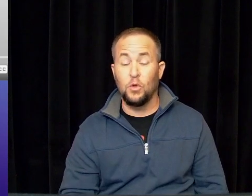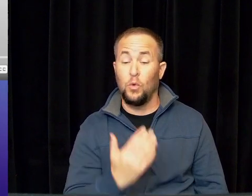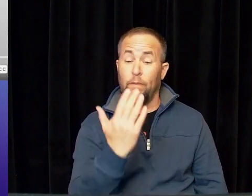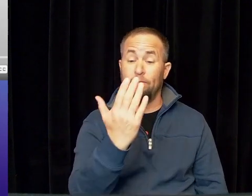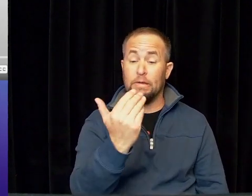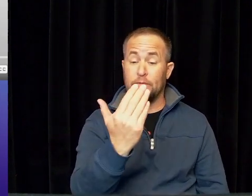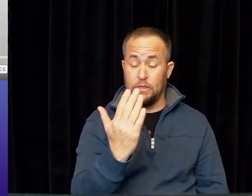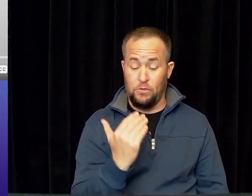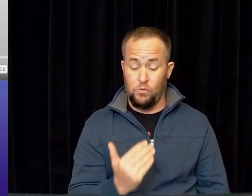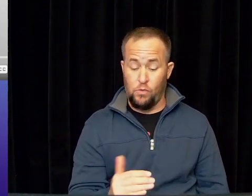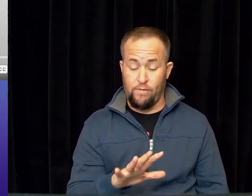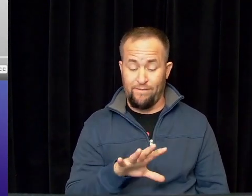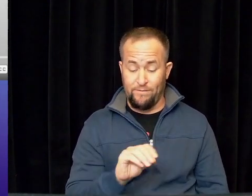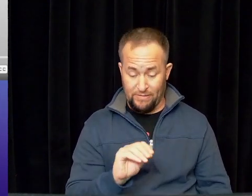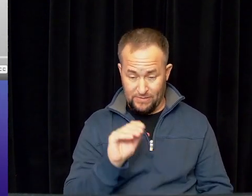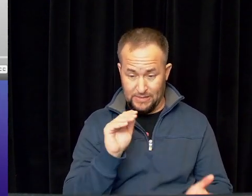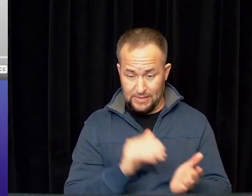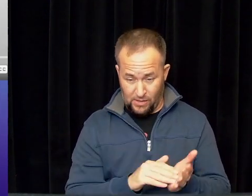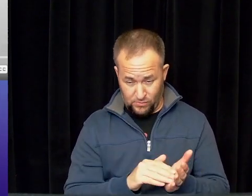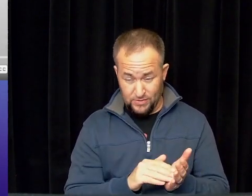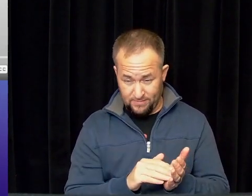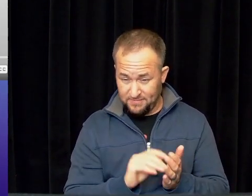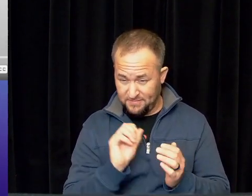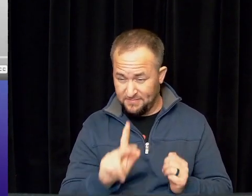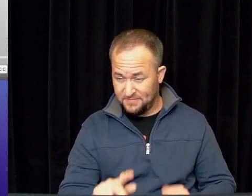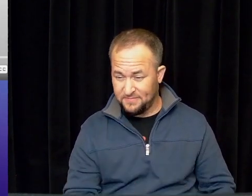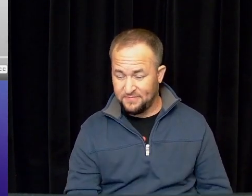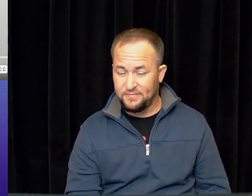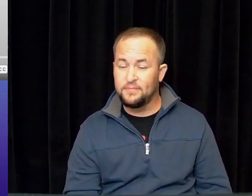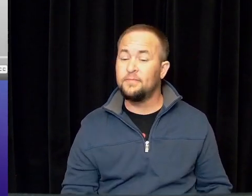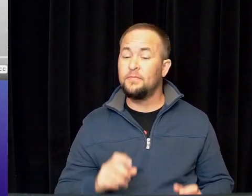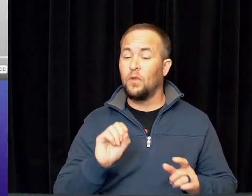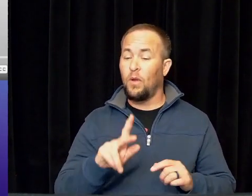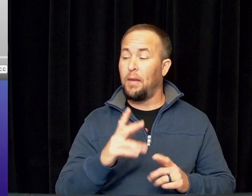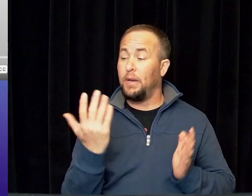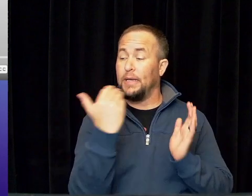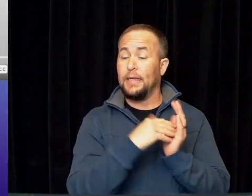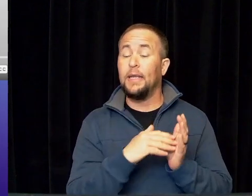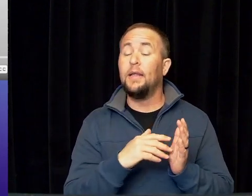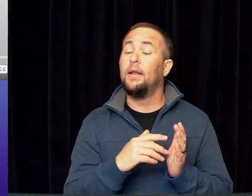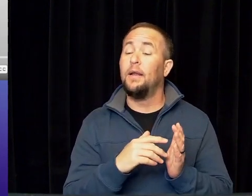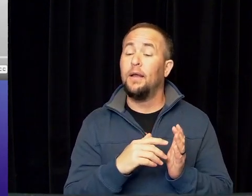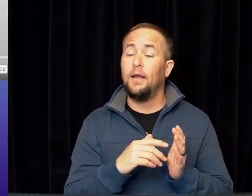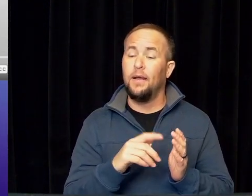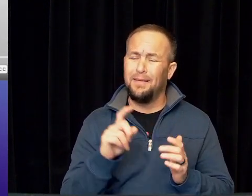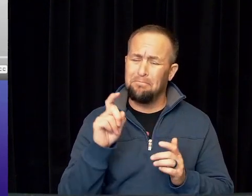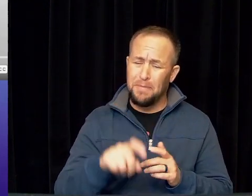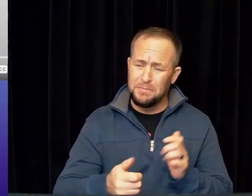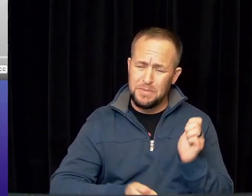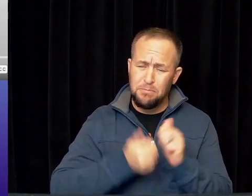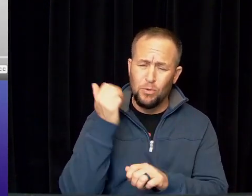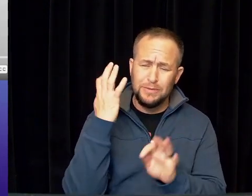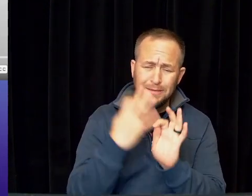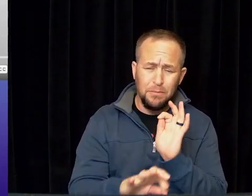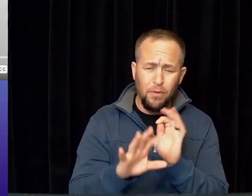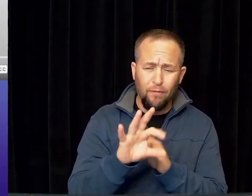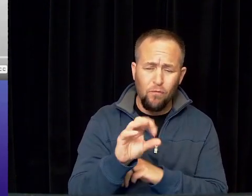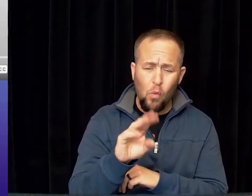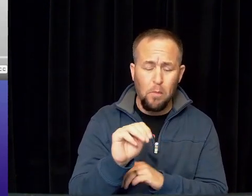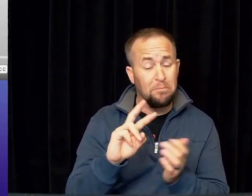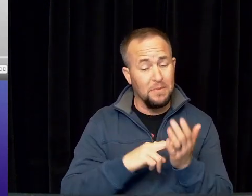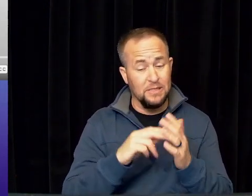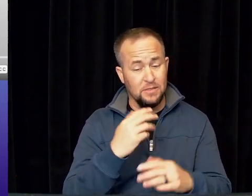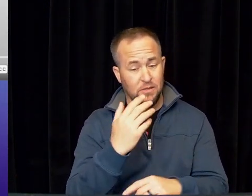50,000. This is good decimal recall. But then, again, this has to be in simplest form. So this